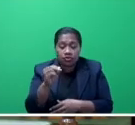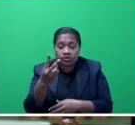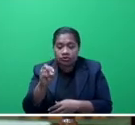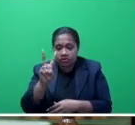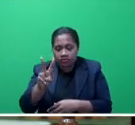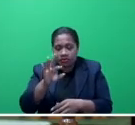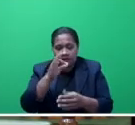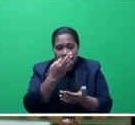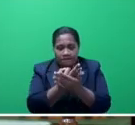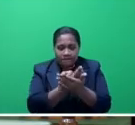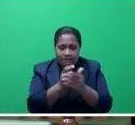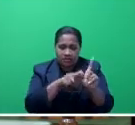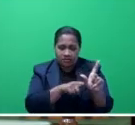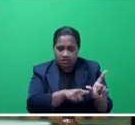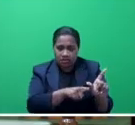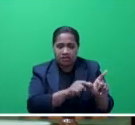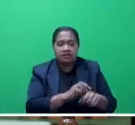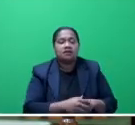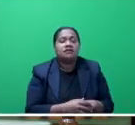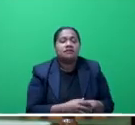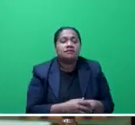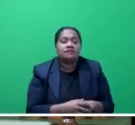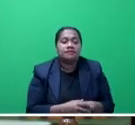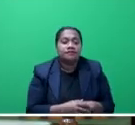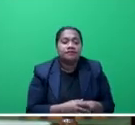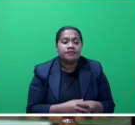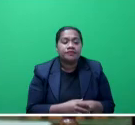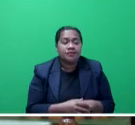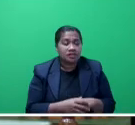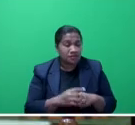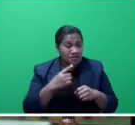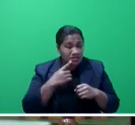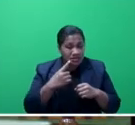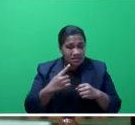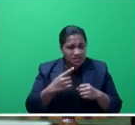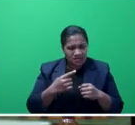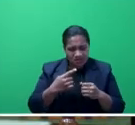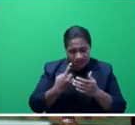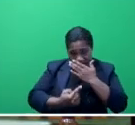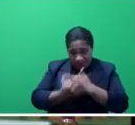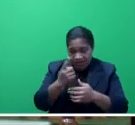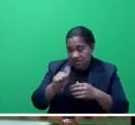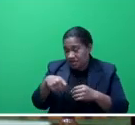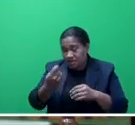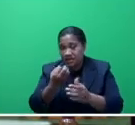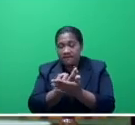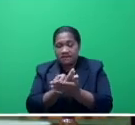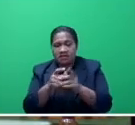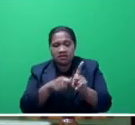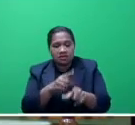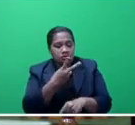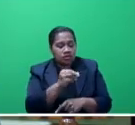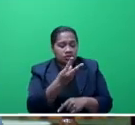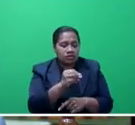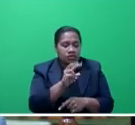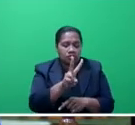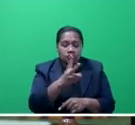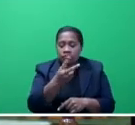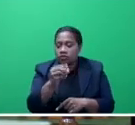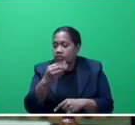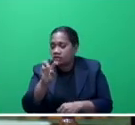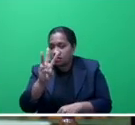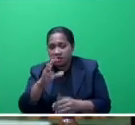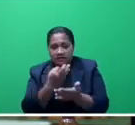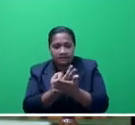year. Or I should say, held in the next financial year, which is 2022-2023 financial year. $1.5